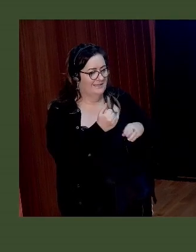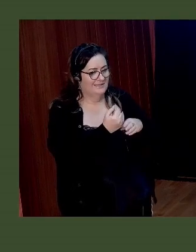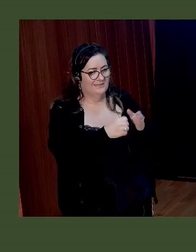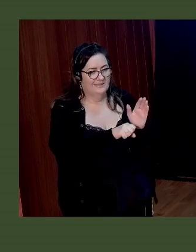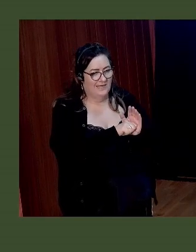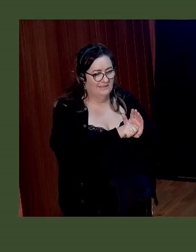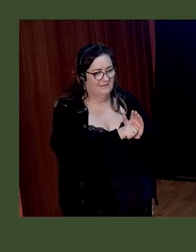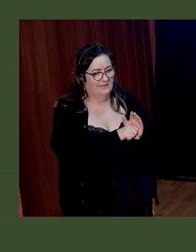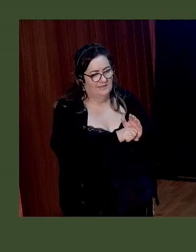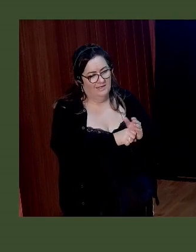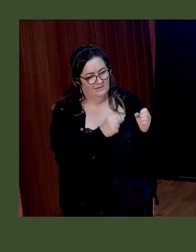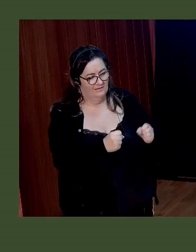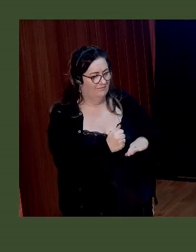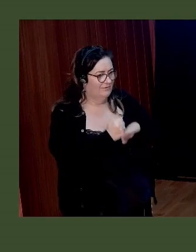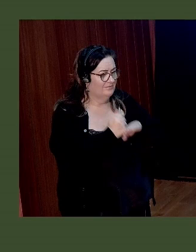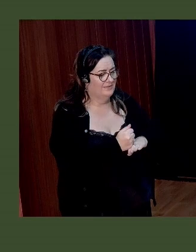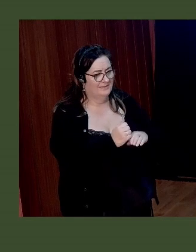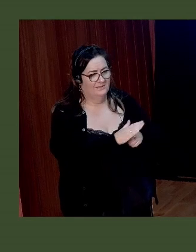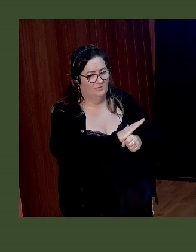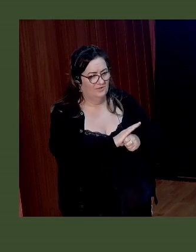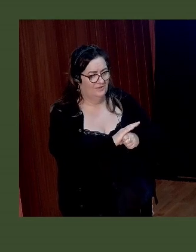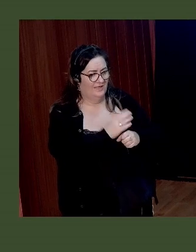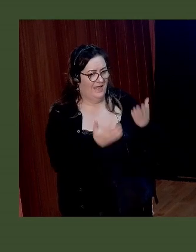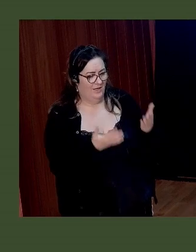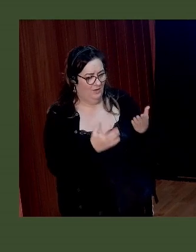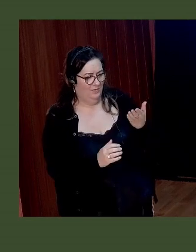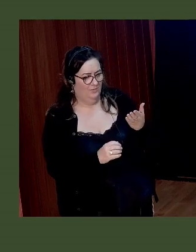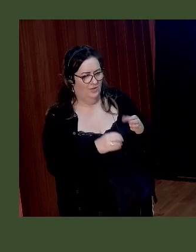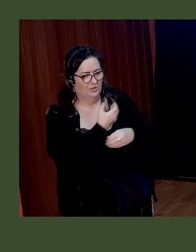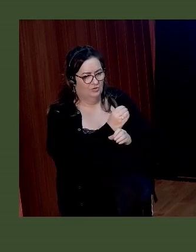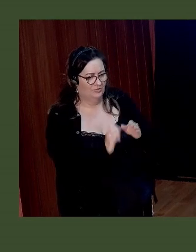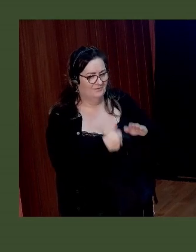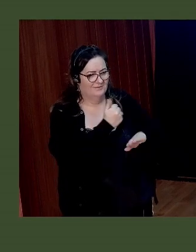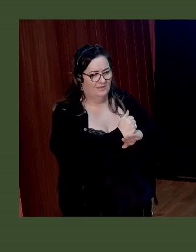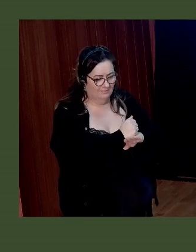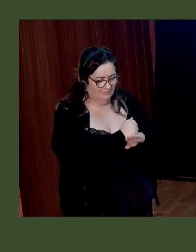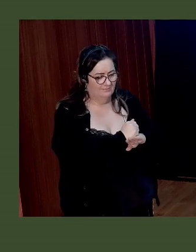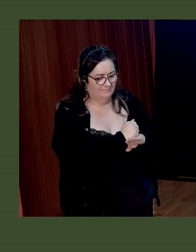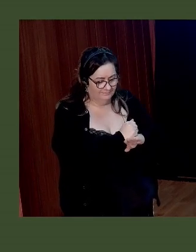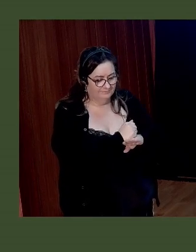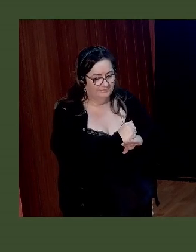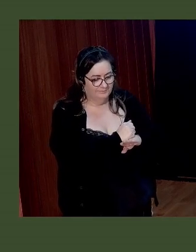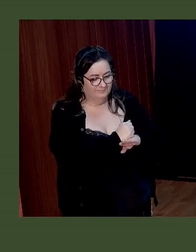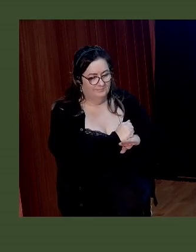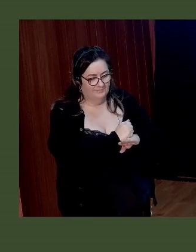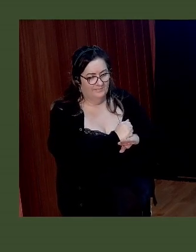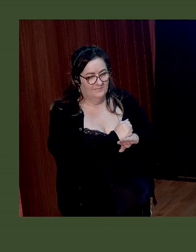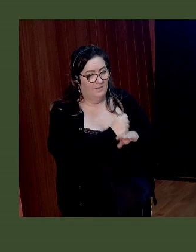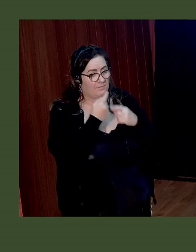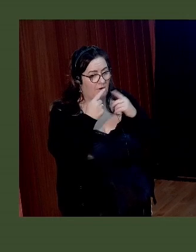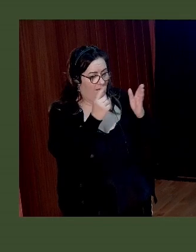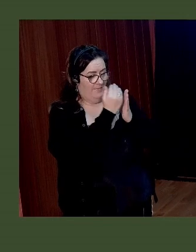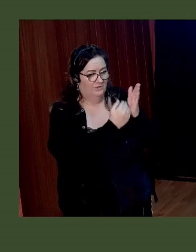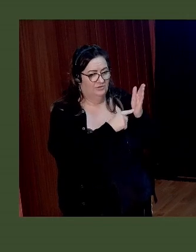the decisive fundamental situation which the state has established. I think that the reading of the proclamation of the